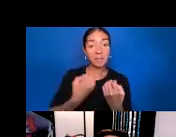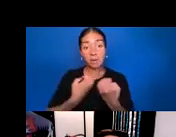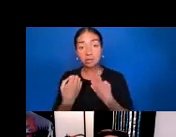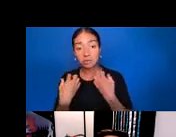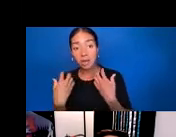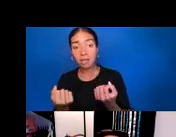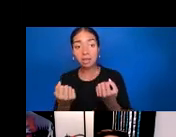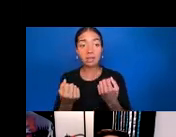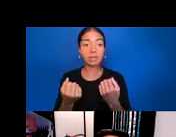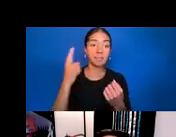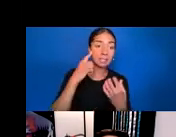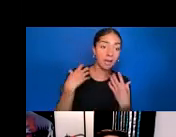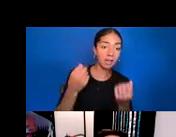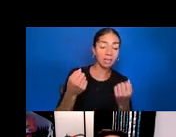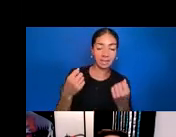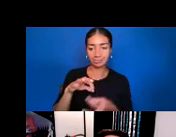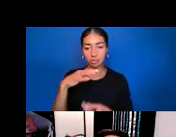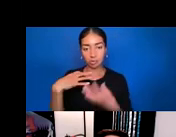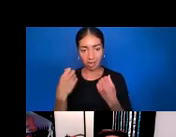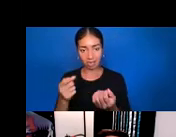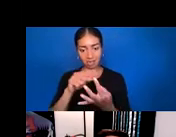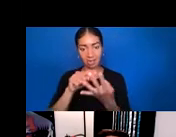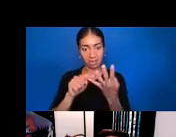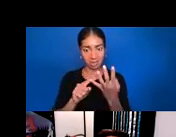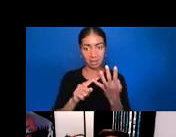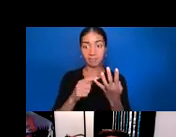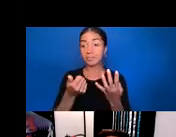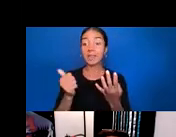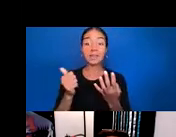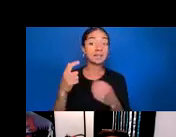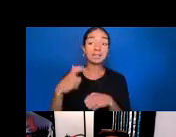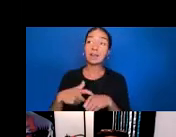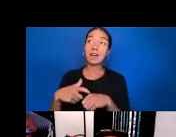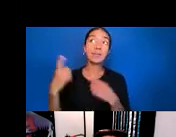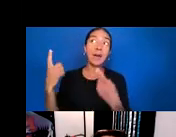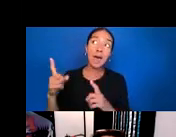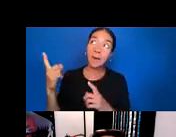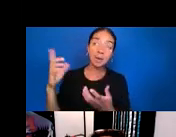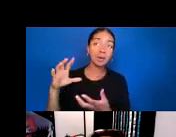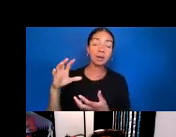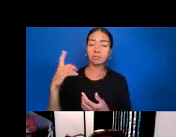that we are in on any given day, they can be challenged. If I